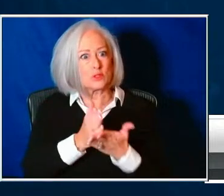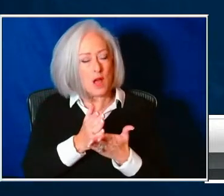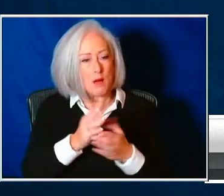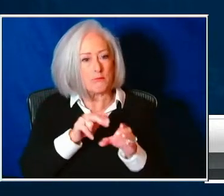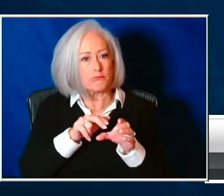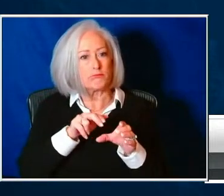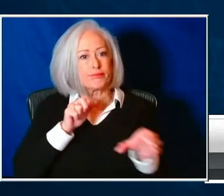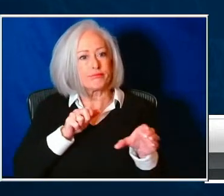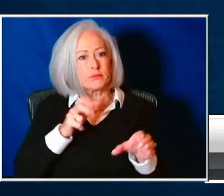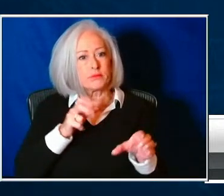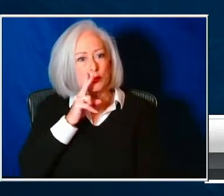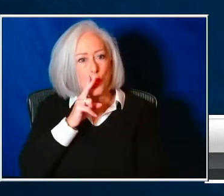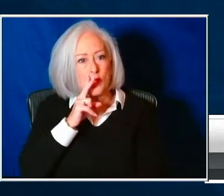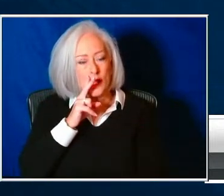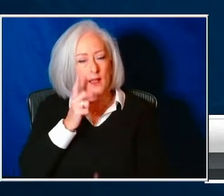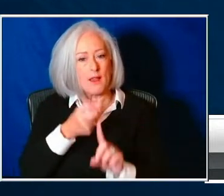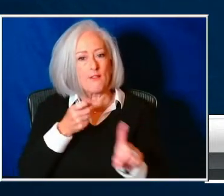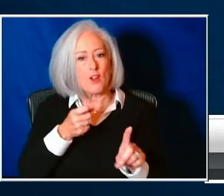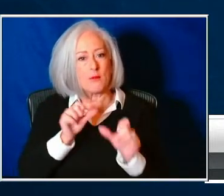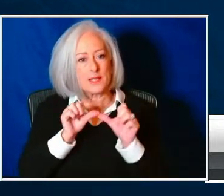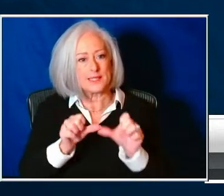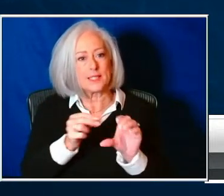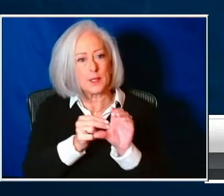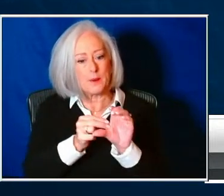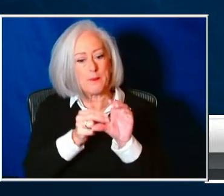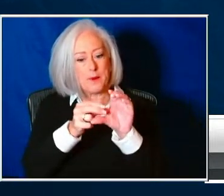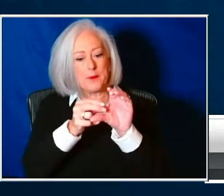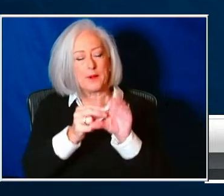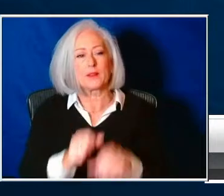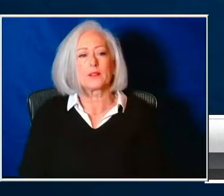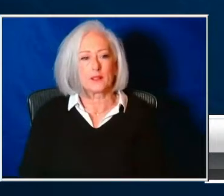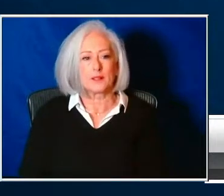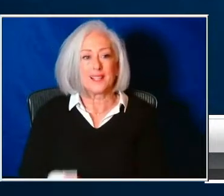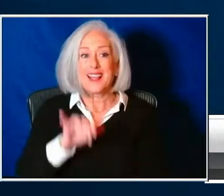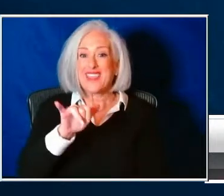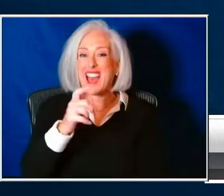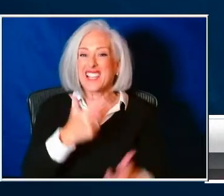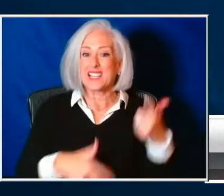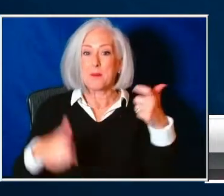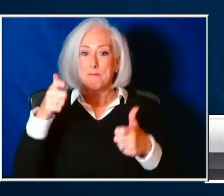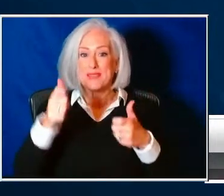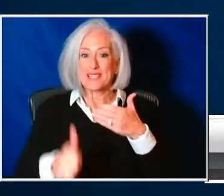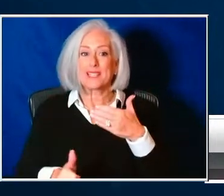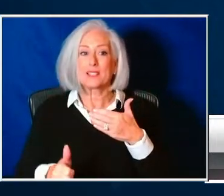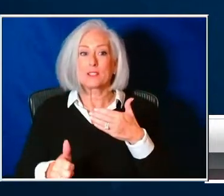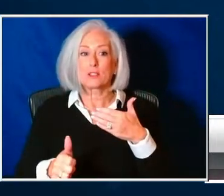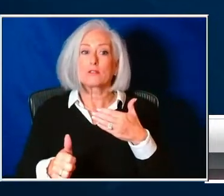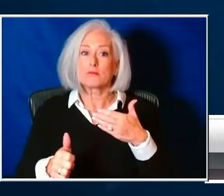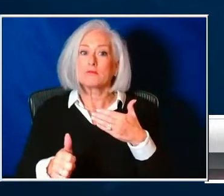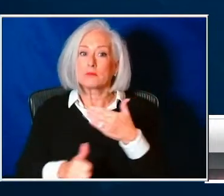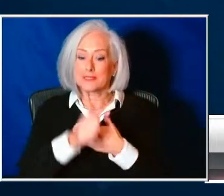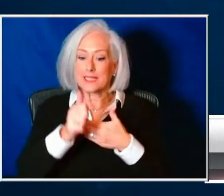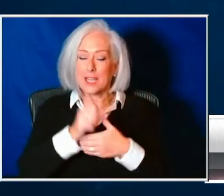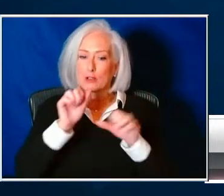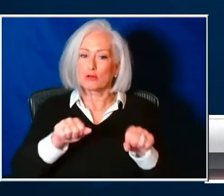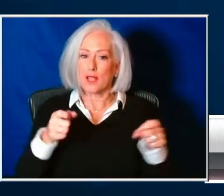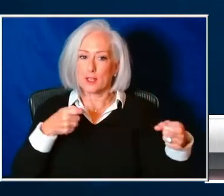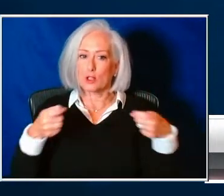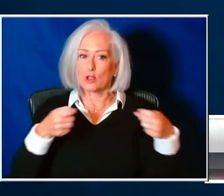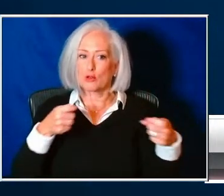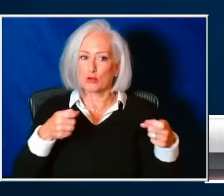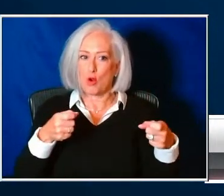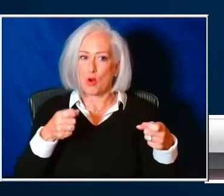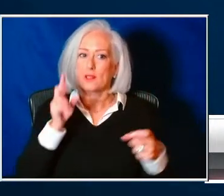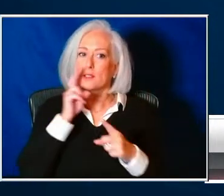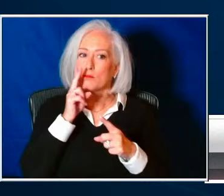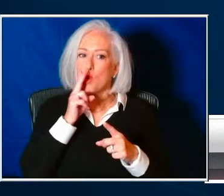of that plaque buildup? I think it's the biggest risk factor that we can control, smoking. So